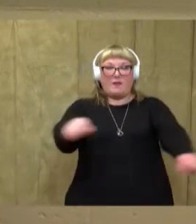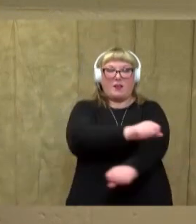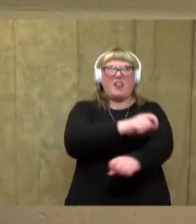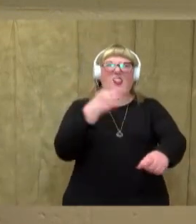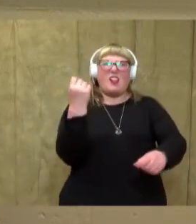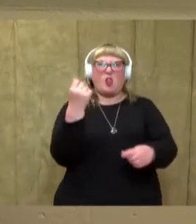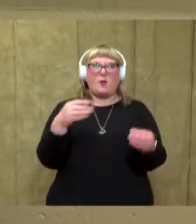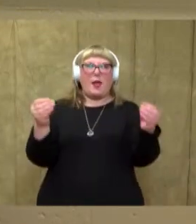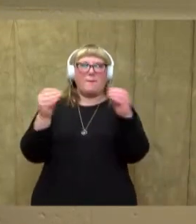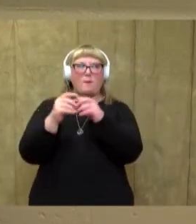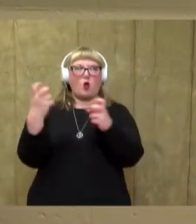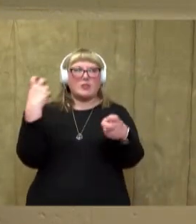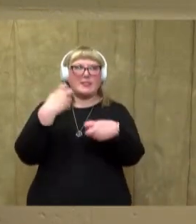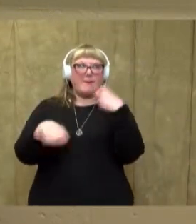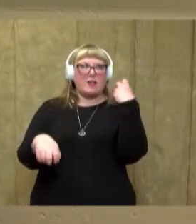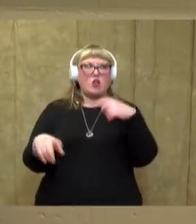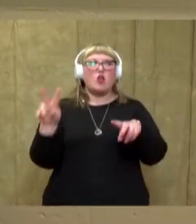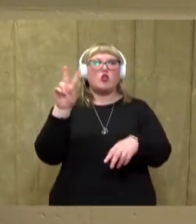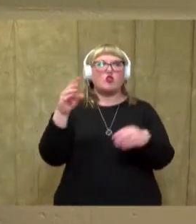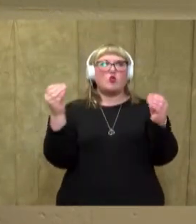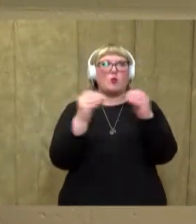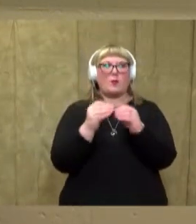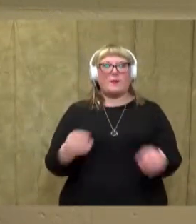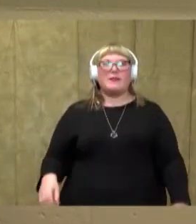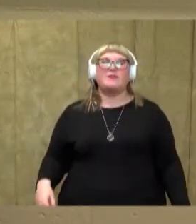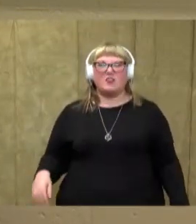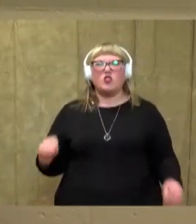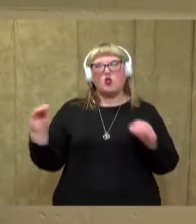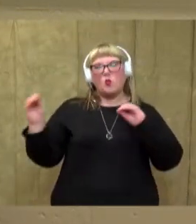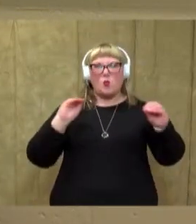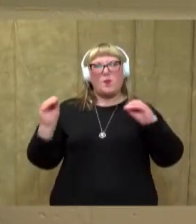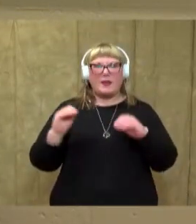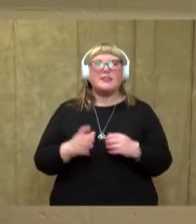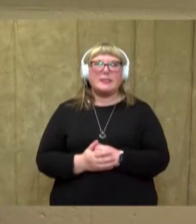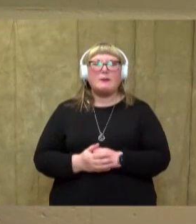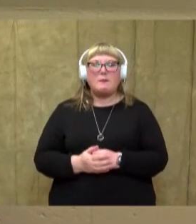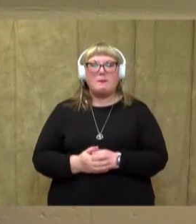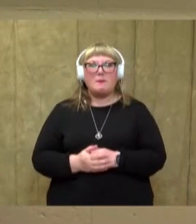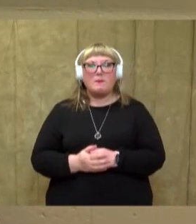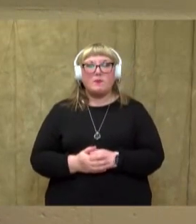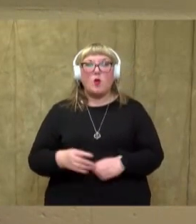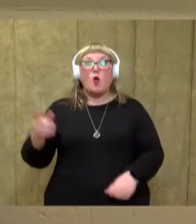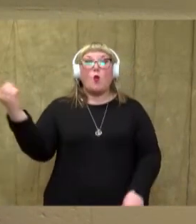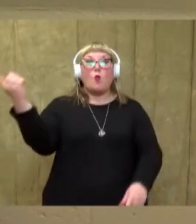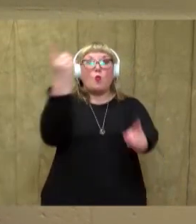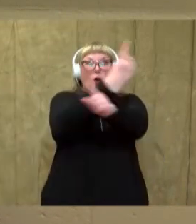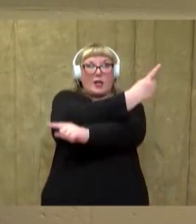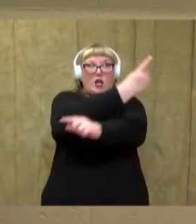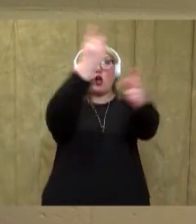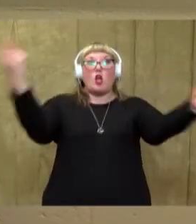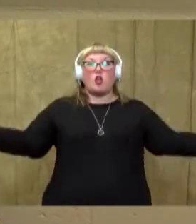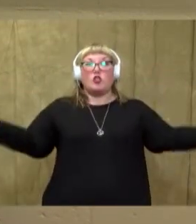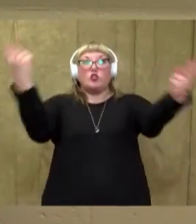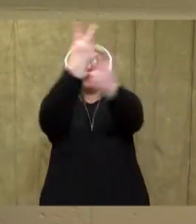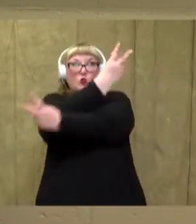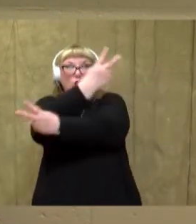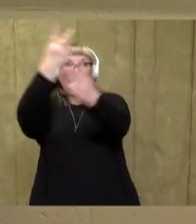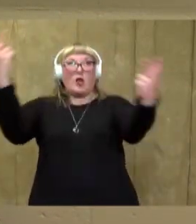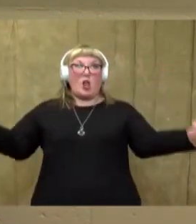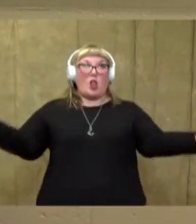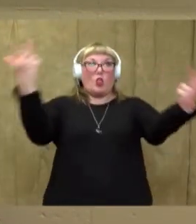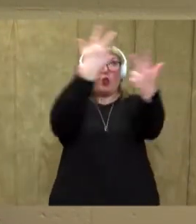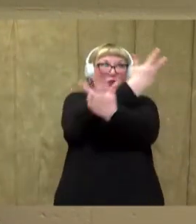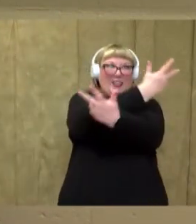more difficult because we're doing kind of 2 movements in one. But we can do it from 1 to 10. Are you ready? 1,